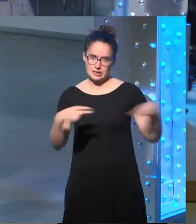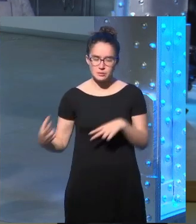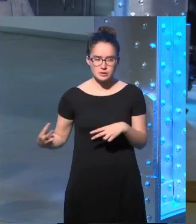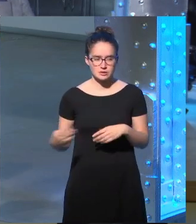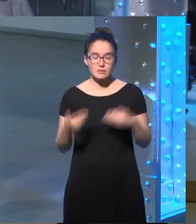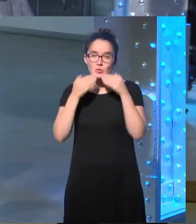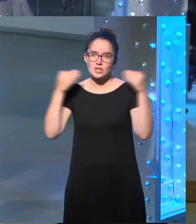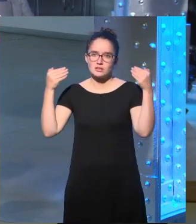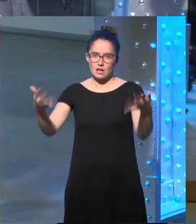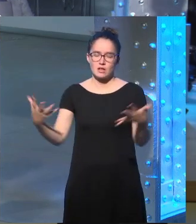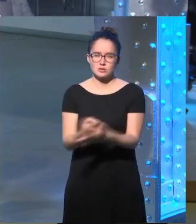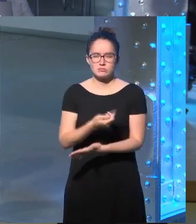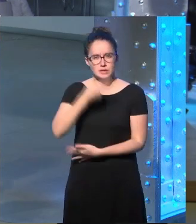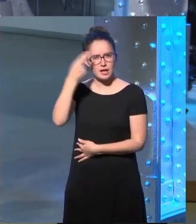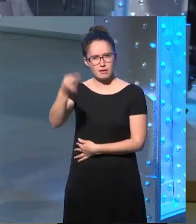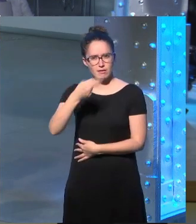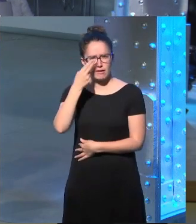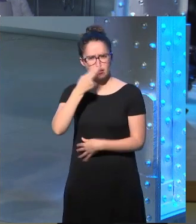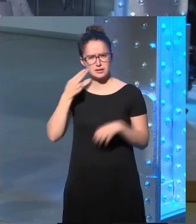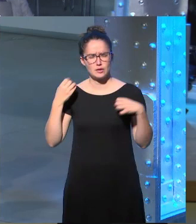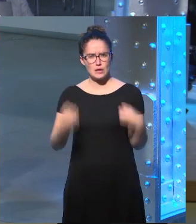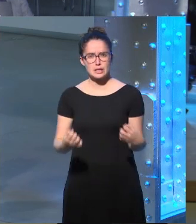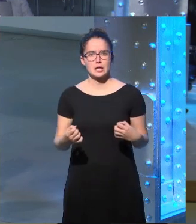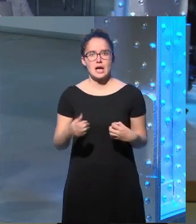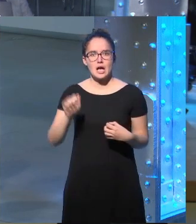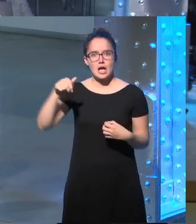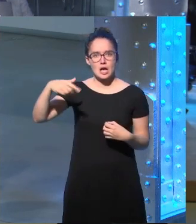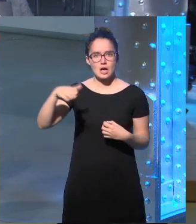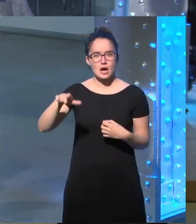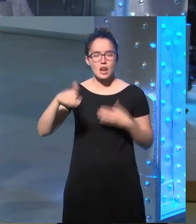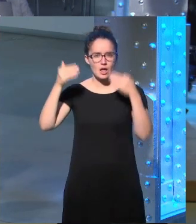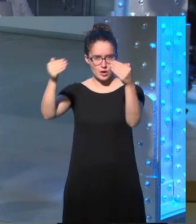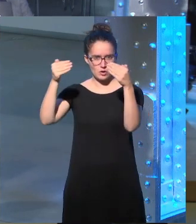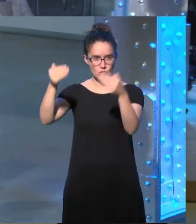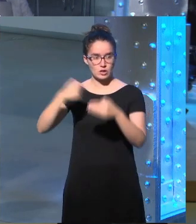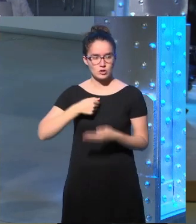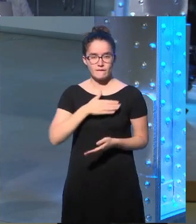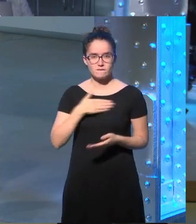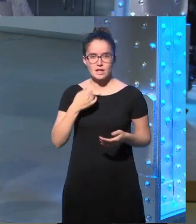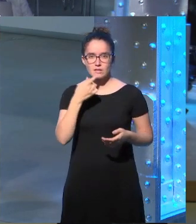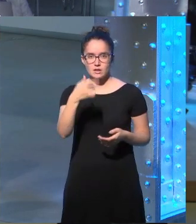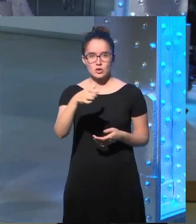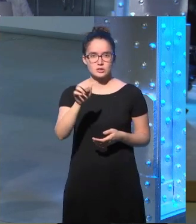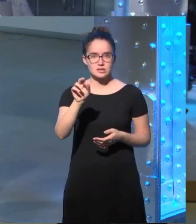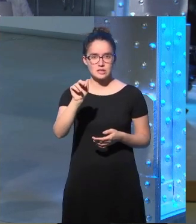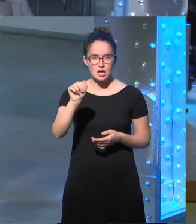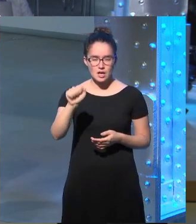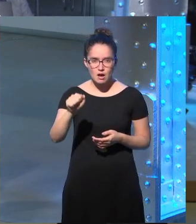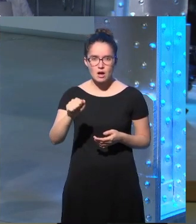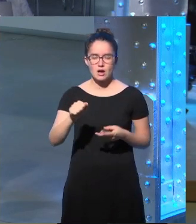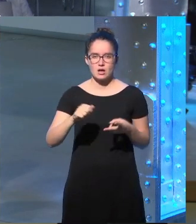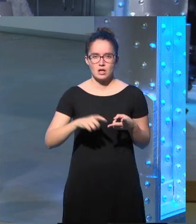I'm using the microphone because of the translators. I think it was very interesting. Thank you, everyone. Ángel,